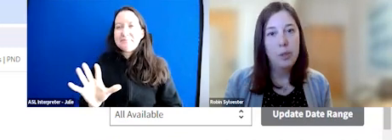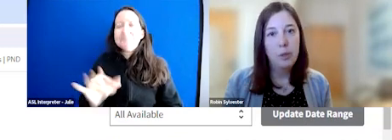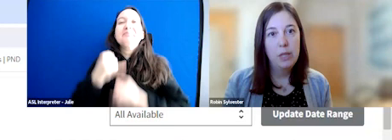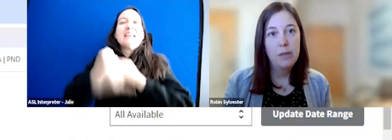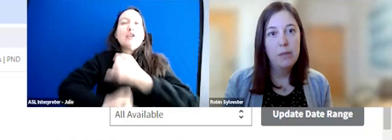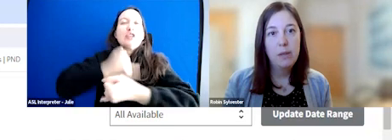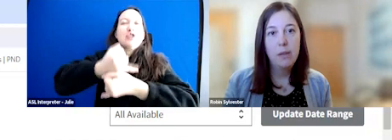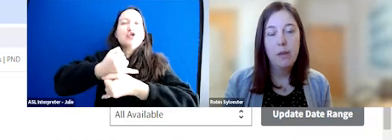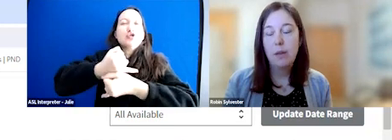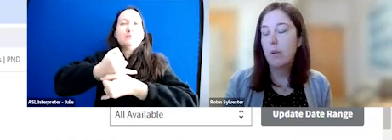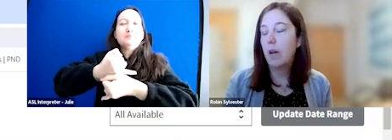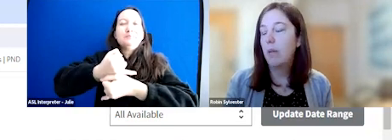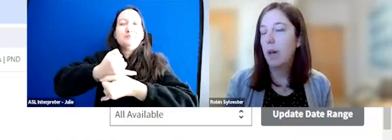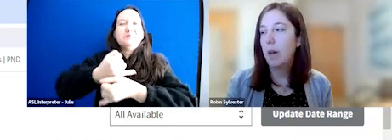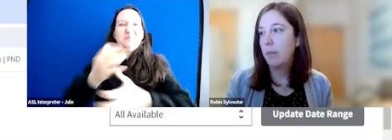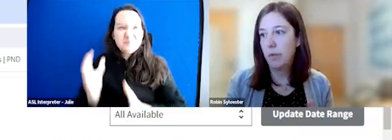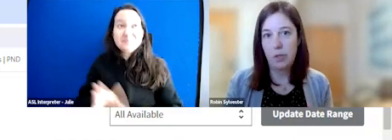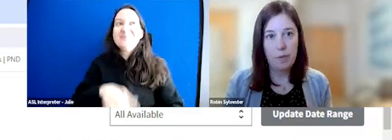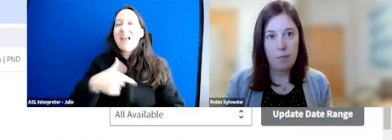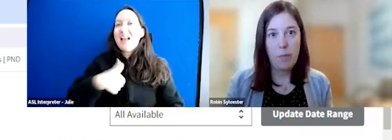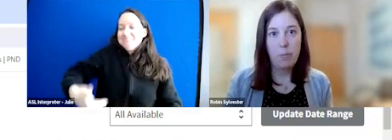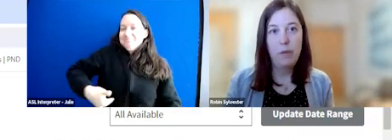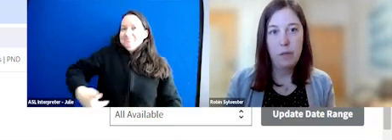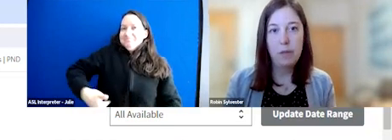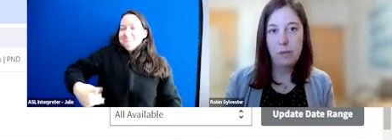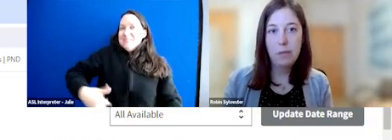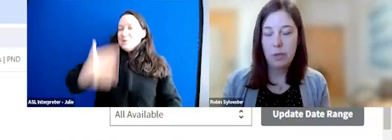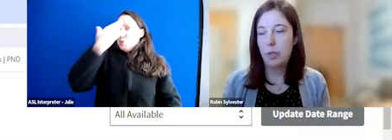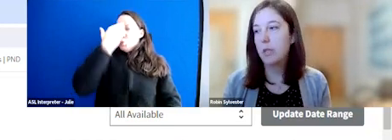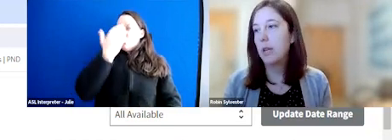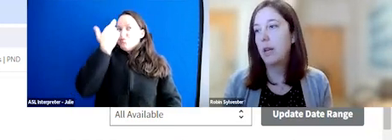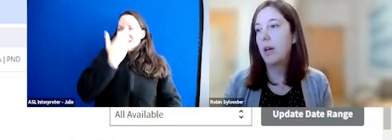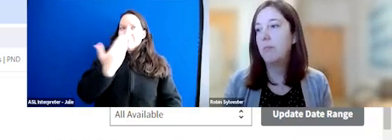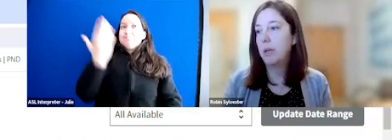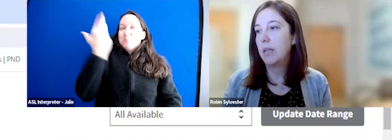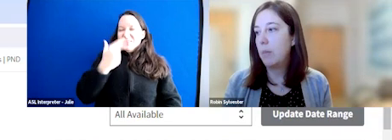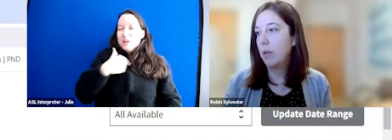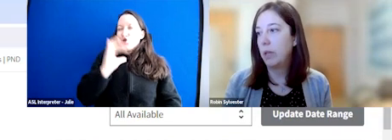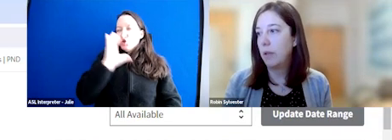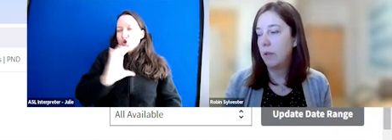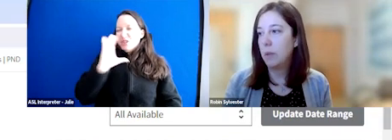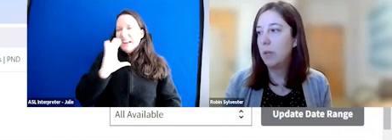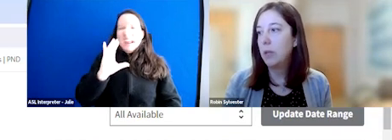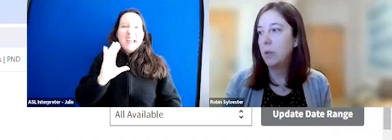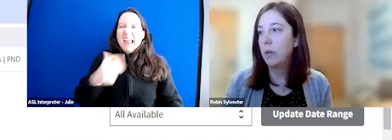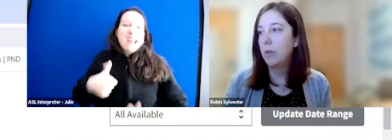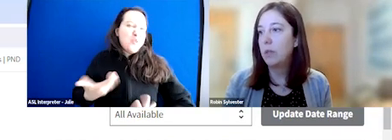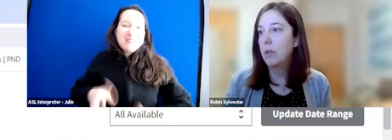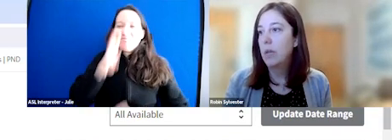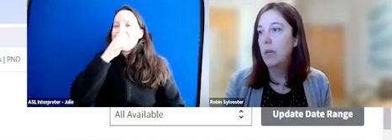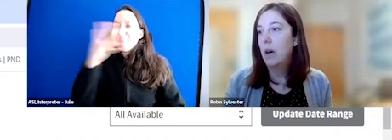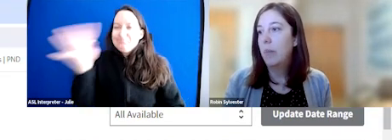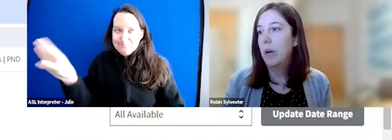international opportunities. I know that just from my previous searches, and I'm not looking for those. So I'm going to ignore